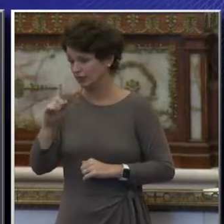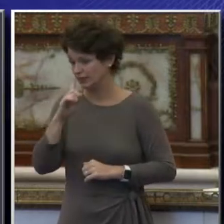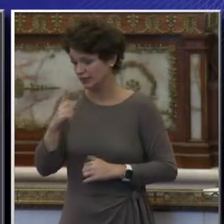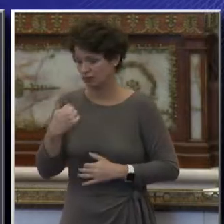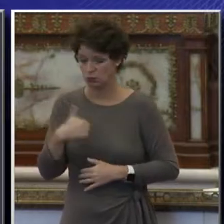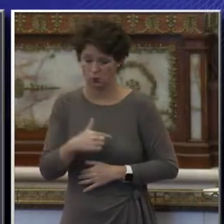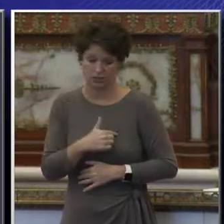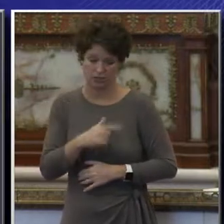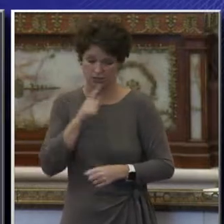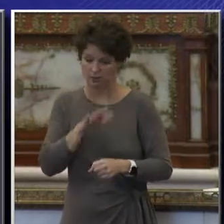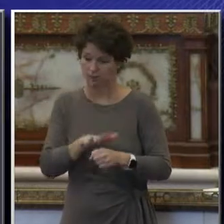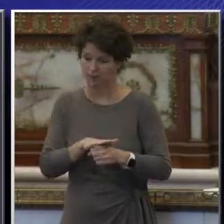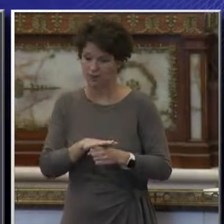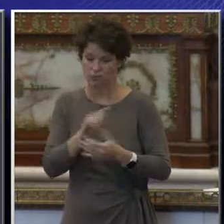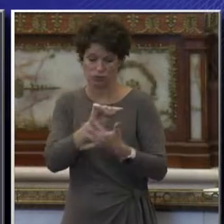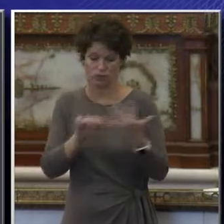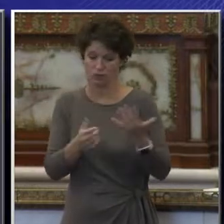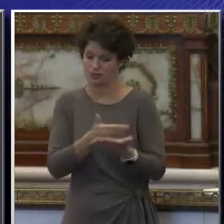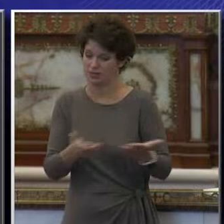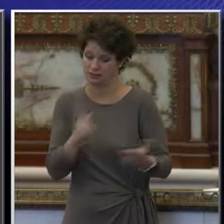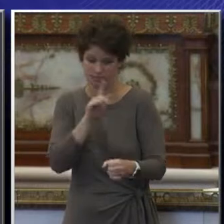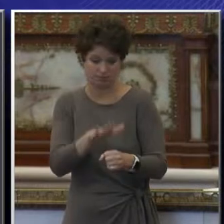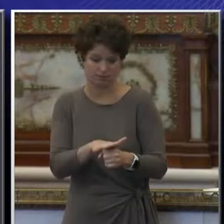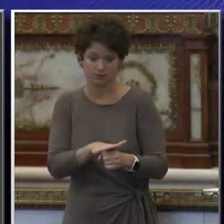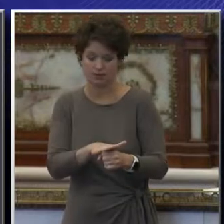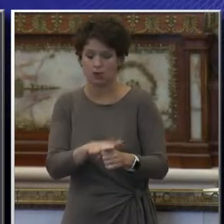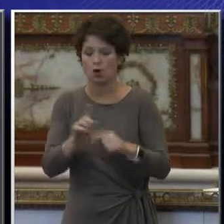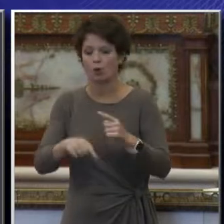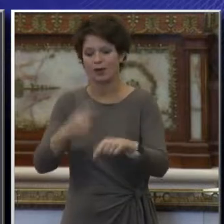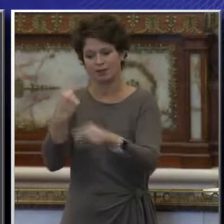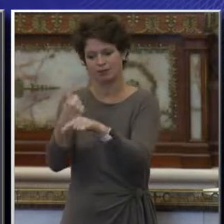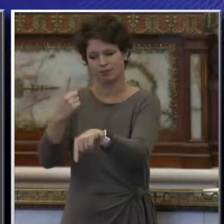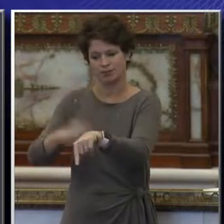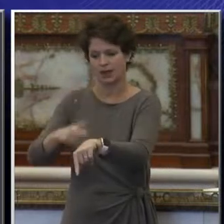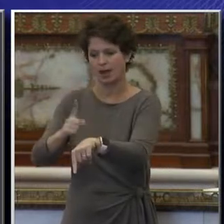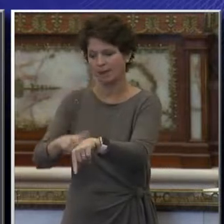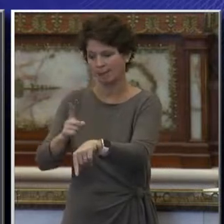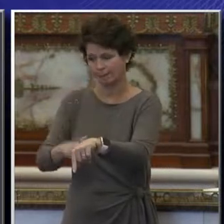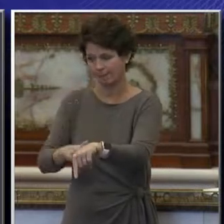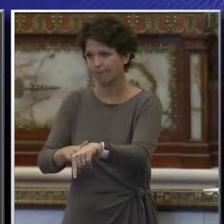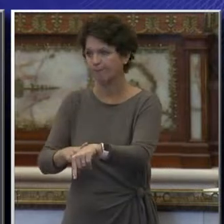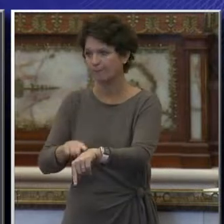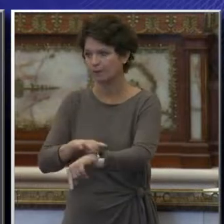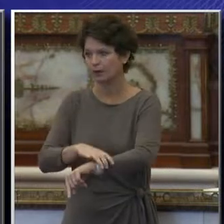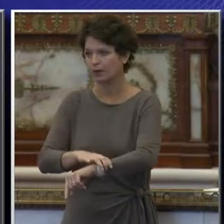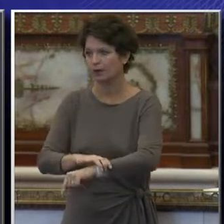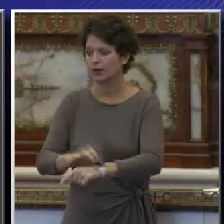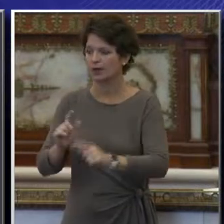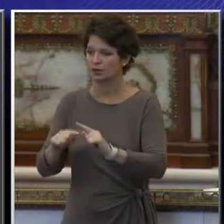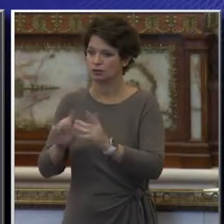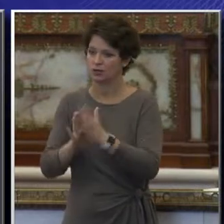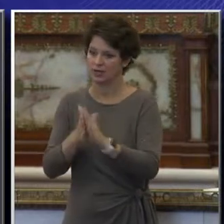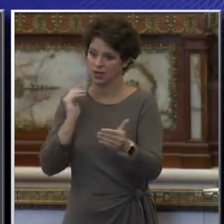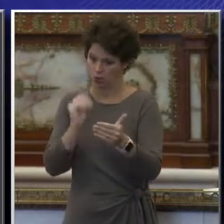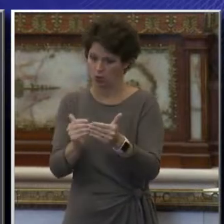you know, committed to doing all of that when the time is appropriate and we get, you know, through the closing.